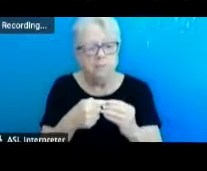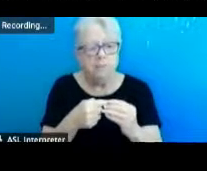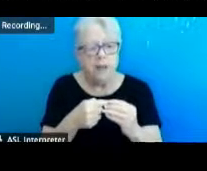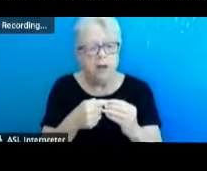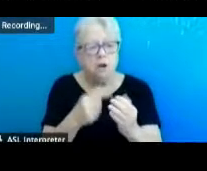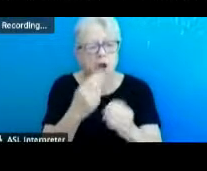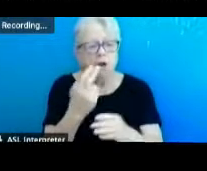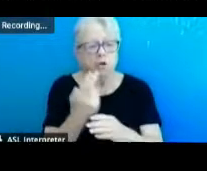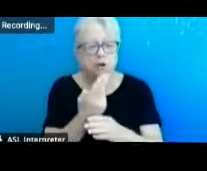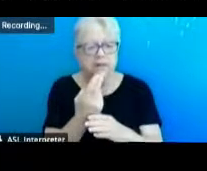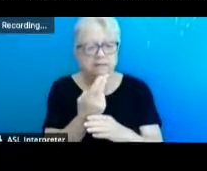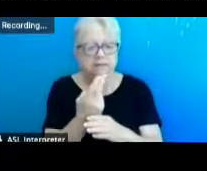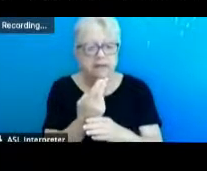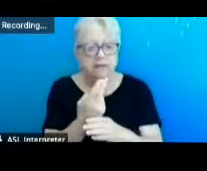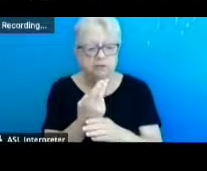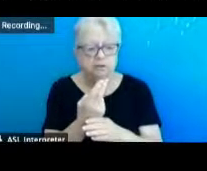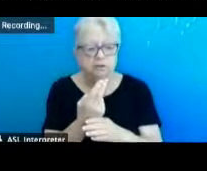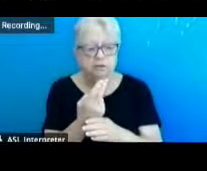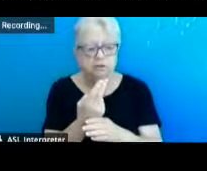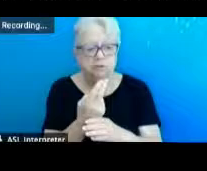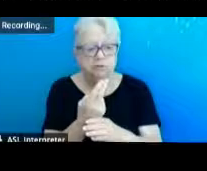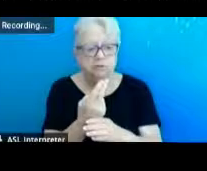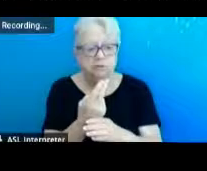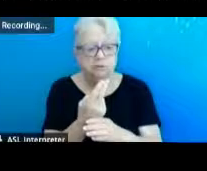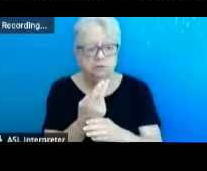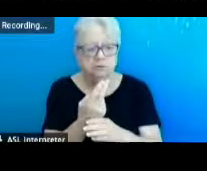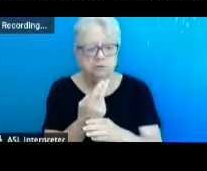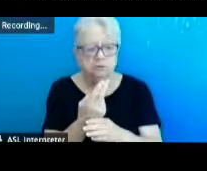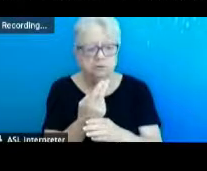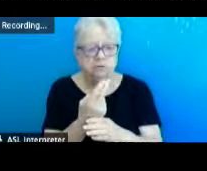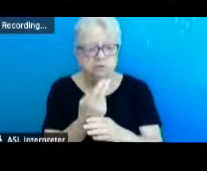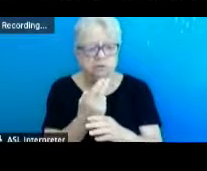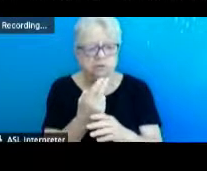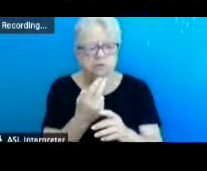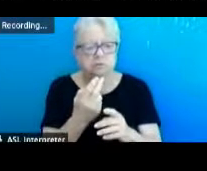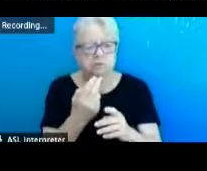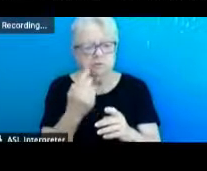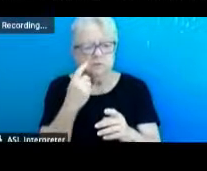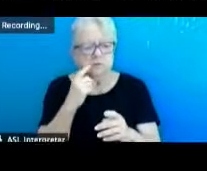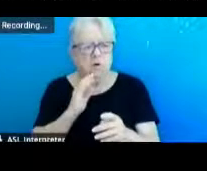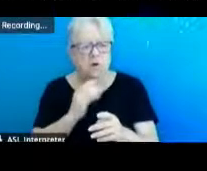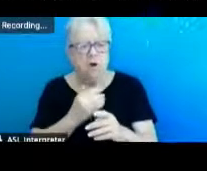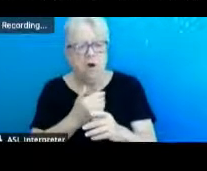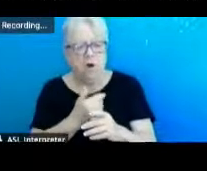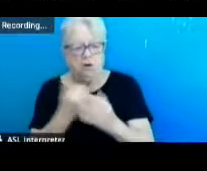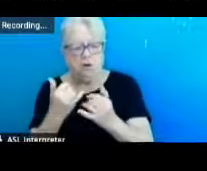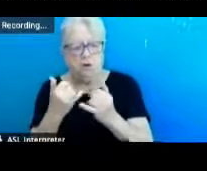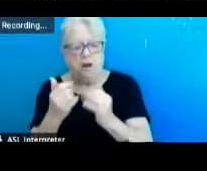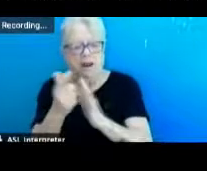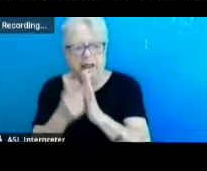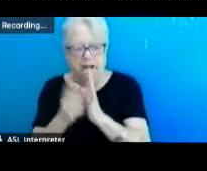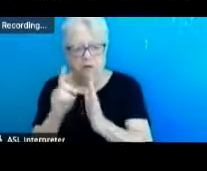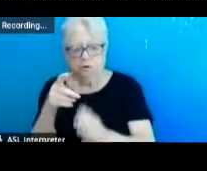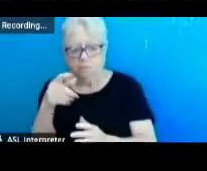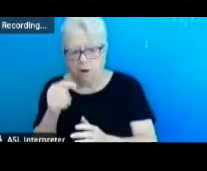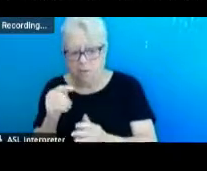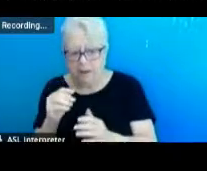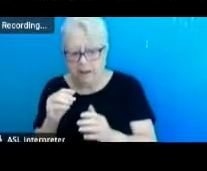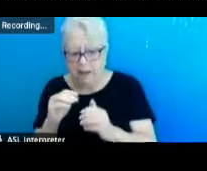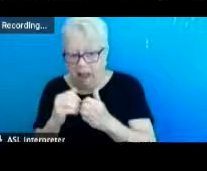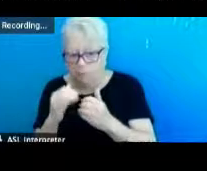utilization of our current legal firm and how that's going based